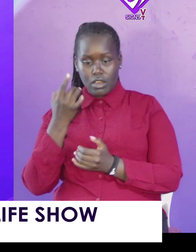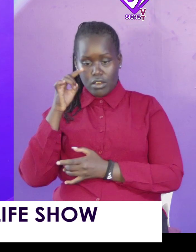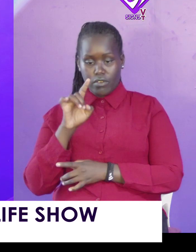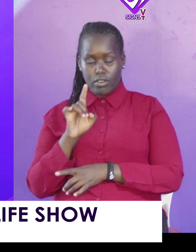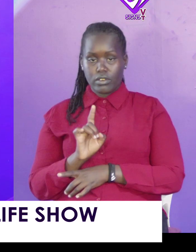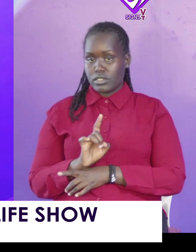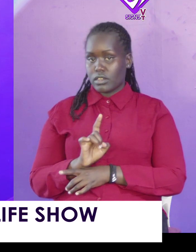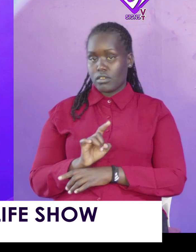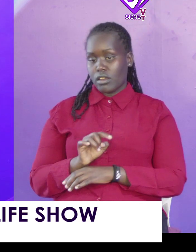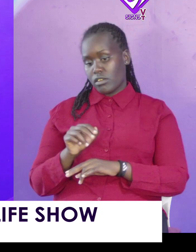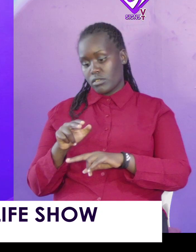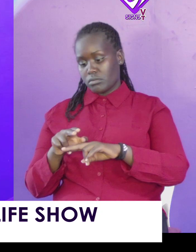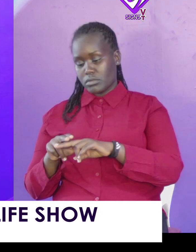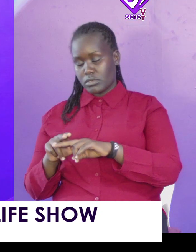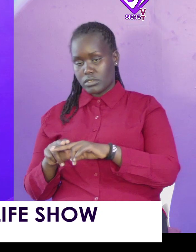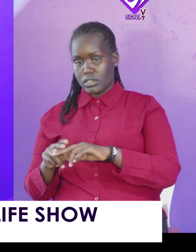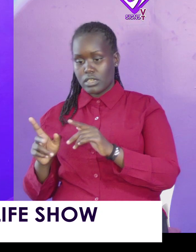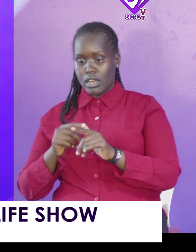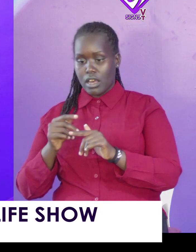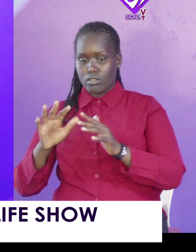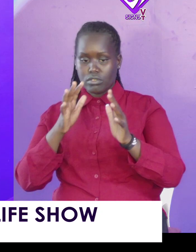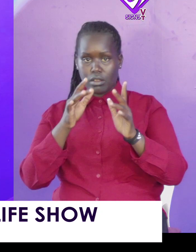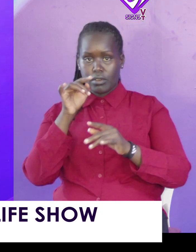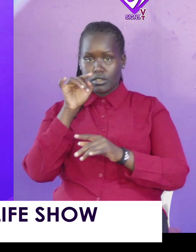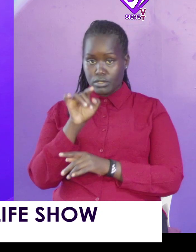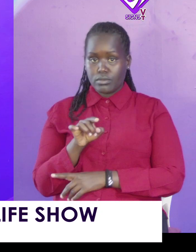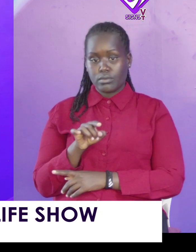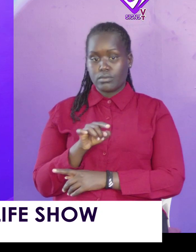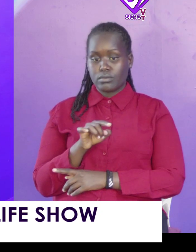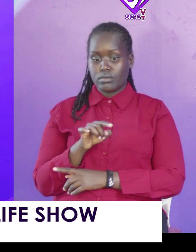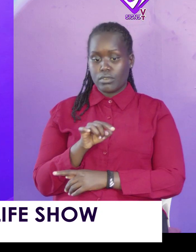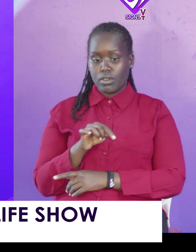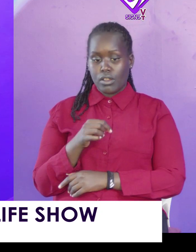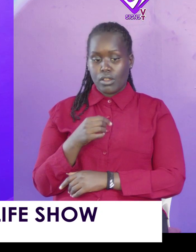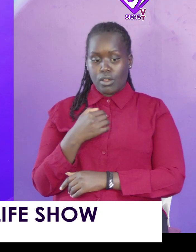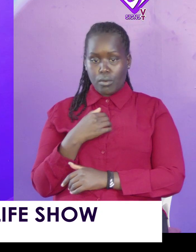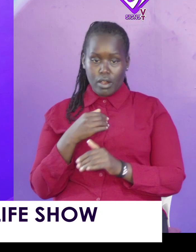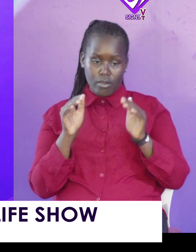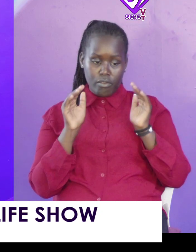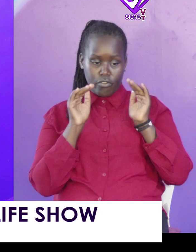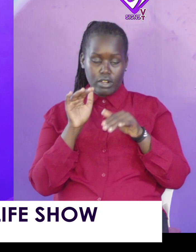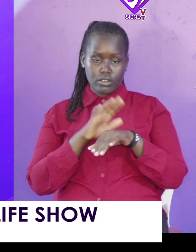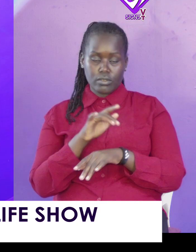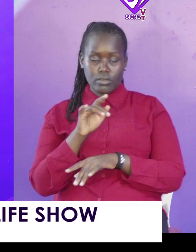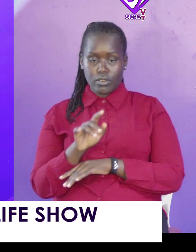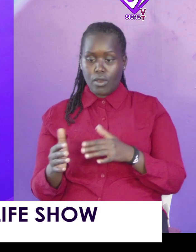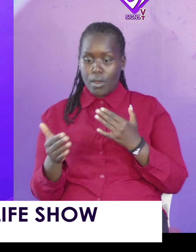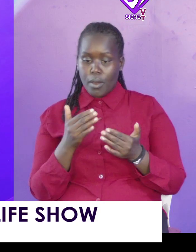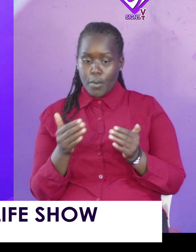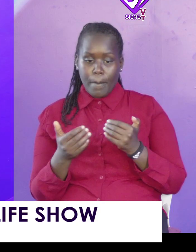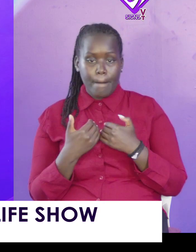Have you ever sat down and just celebrated you? There is vindication in you. They may